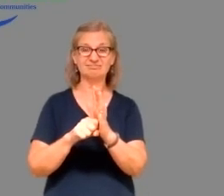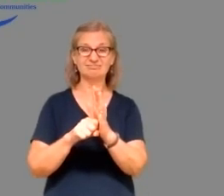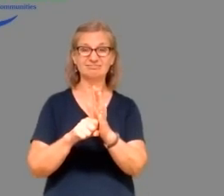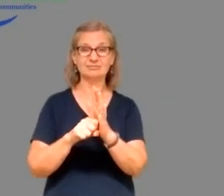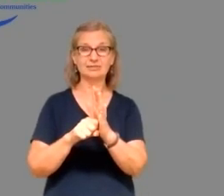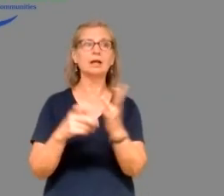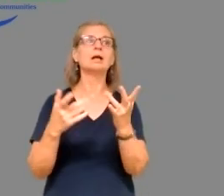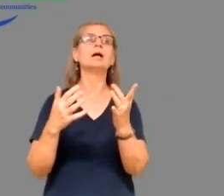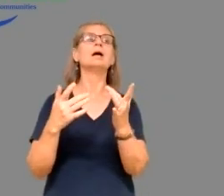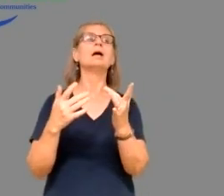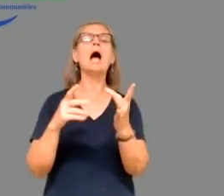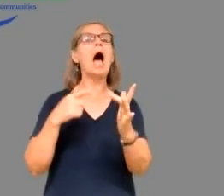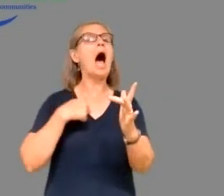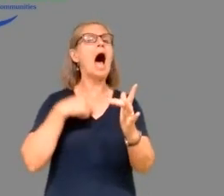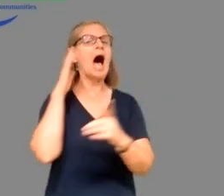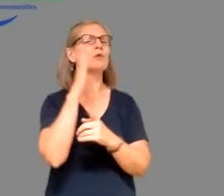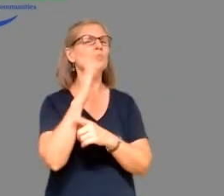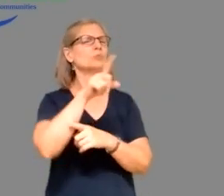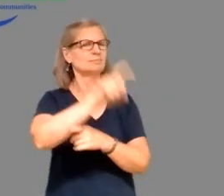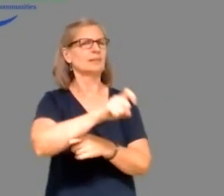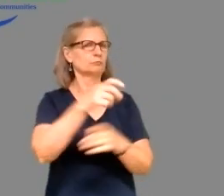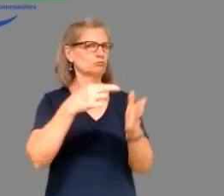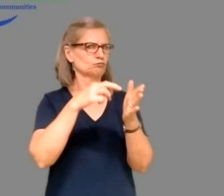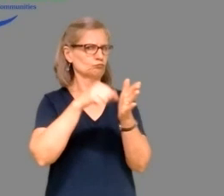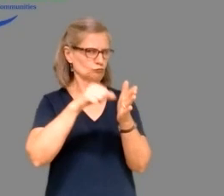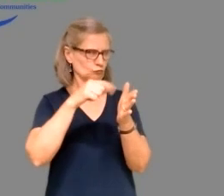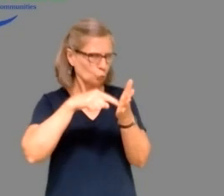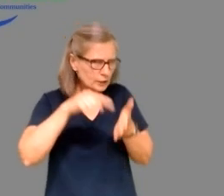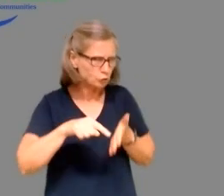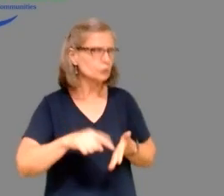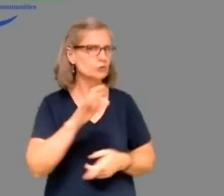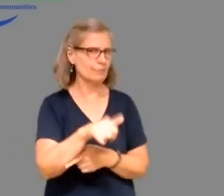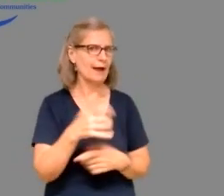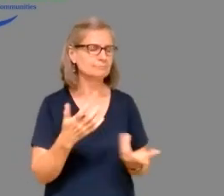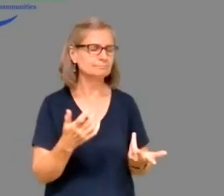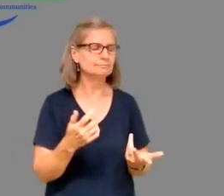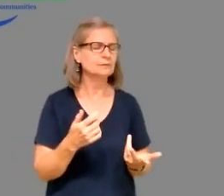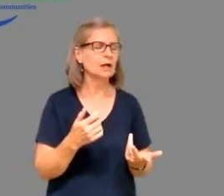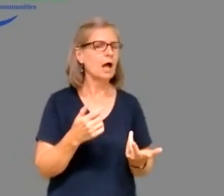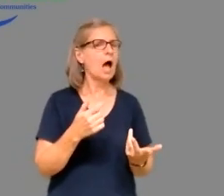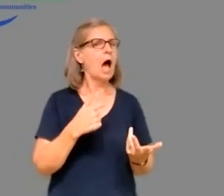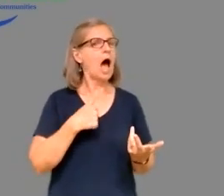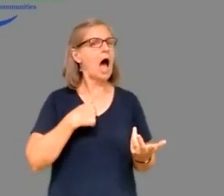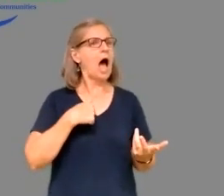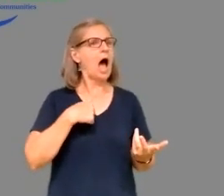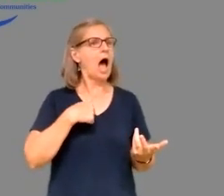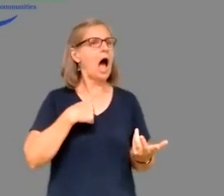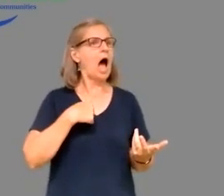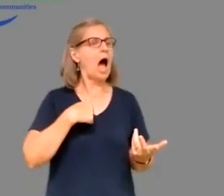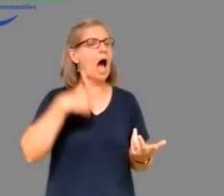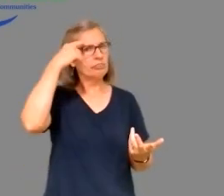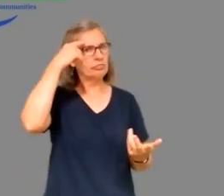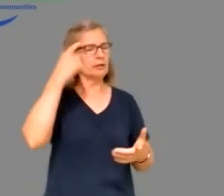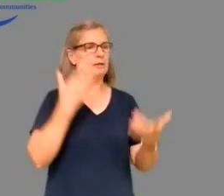Rick, I'm going to look into that one. And I would imagine from our standpoint, maybe Rick has done some